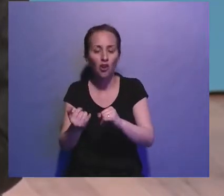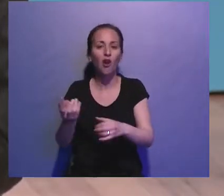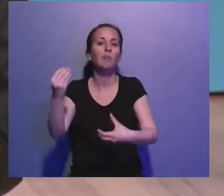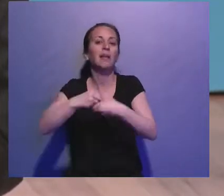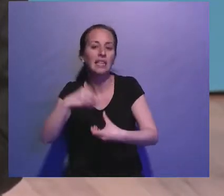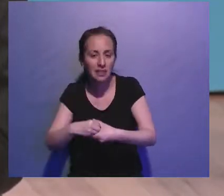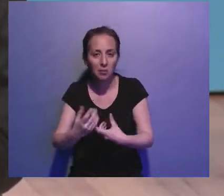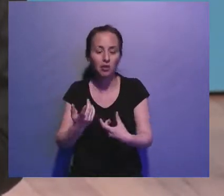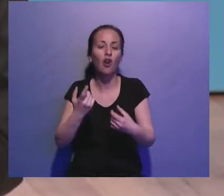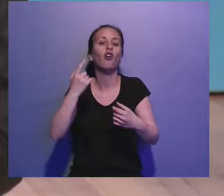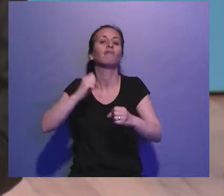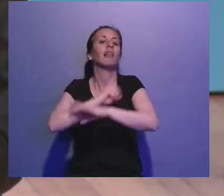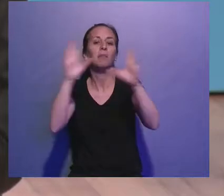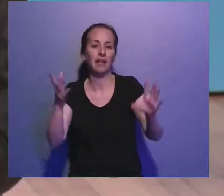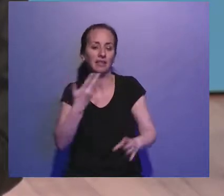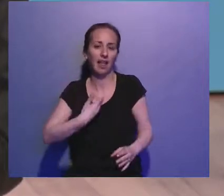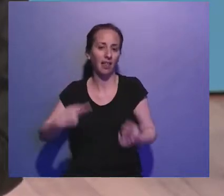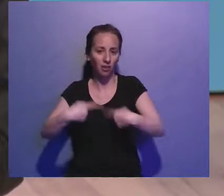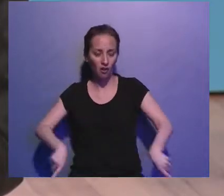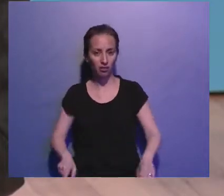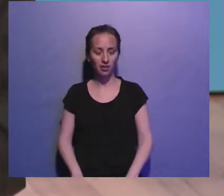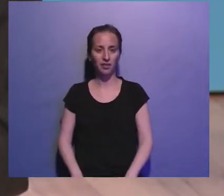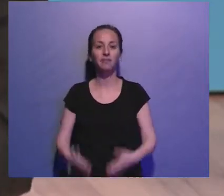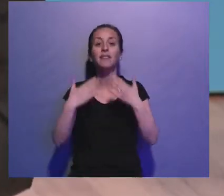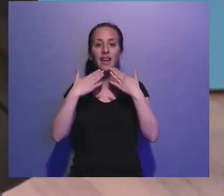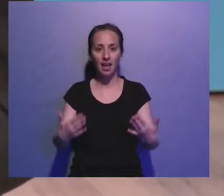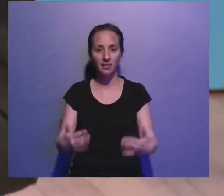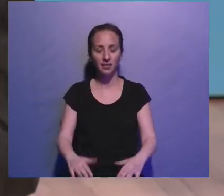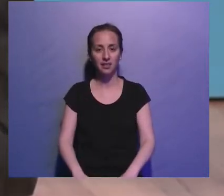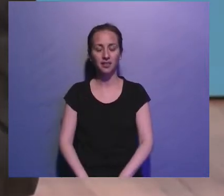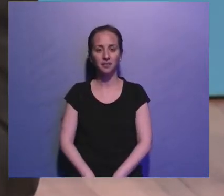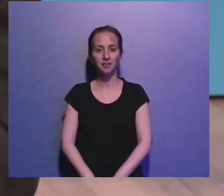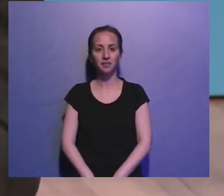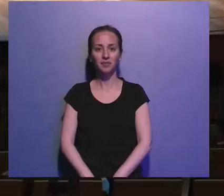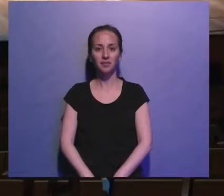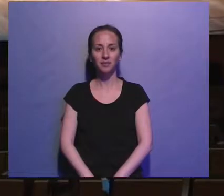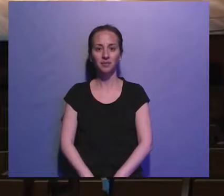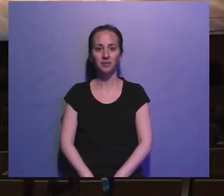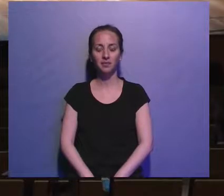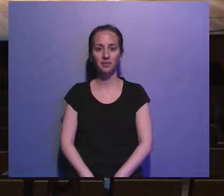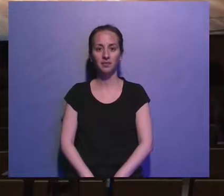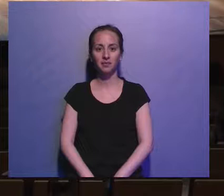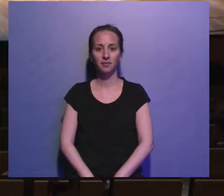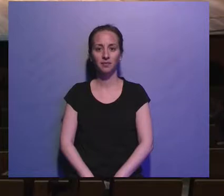in fostering transparency and innovation in the administration. Thank you.